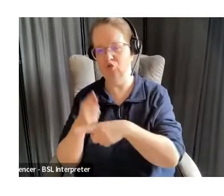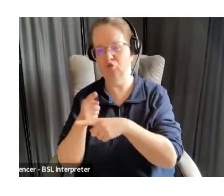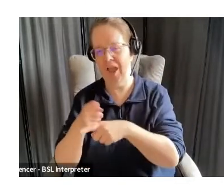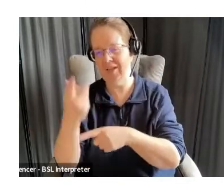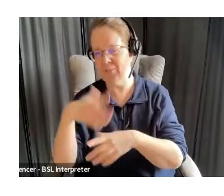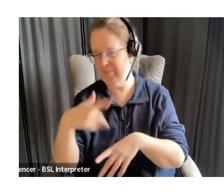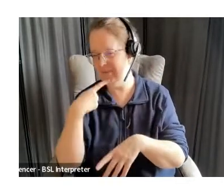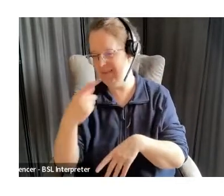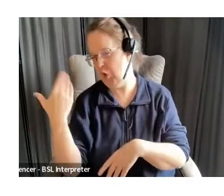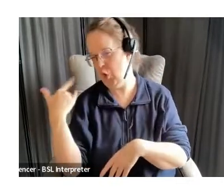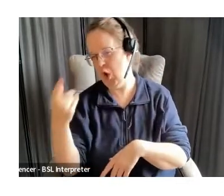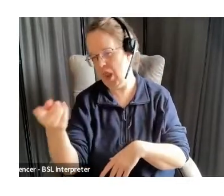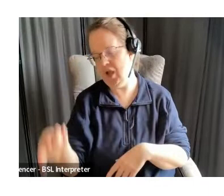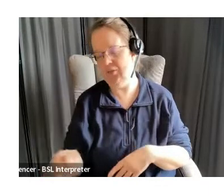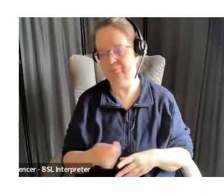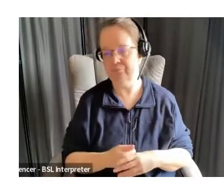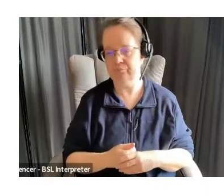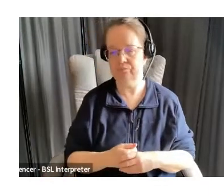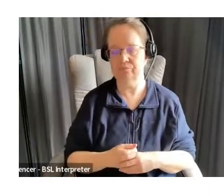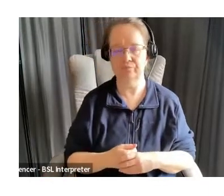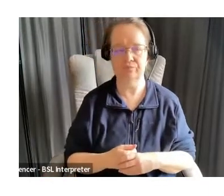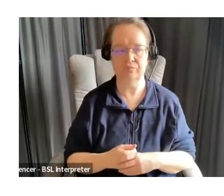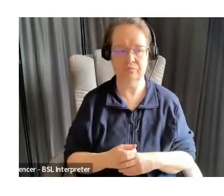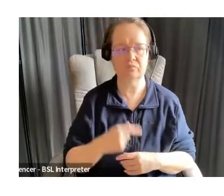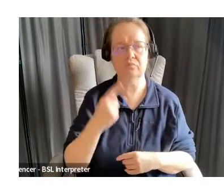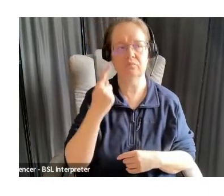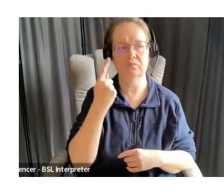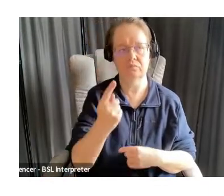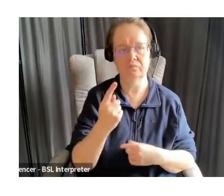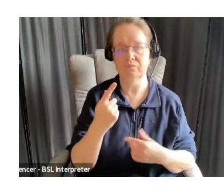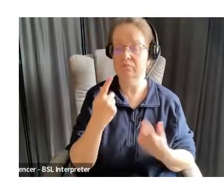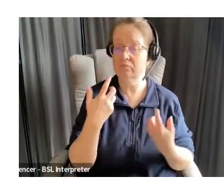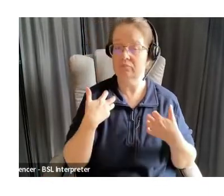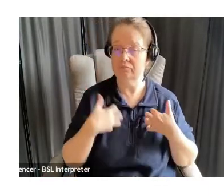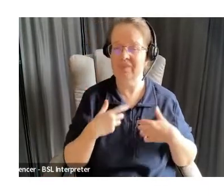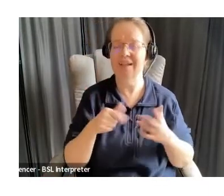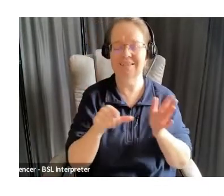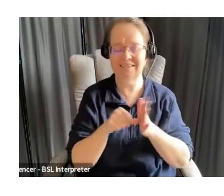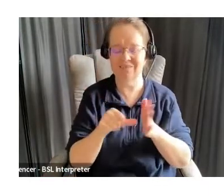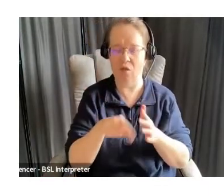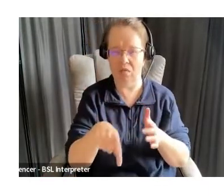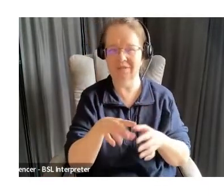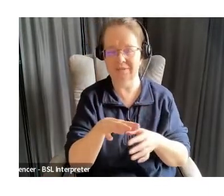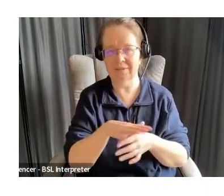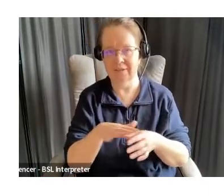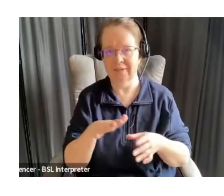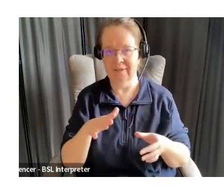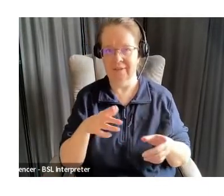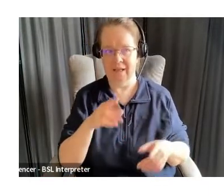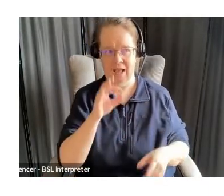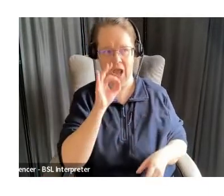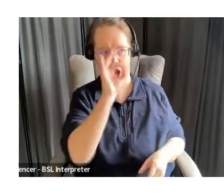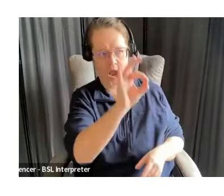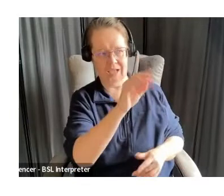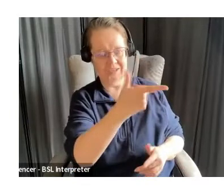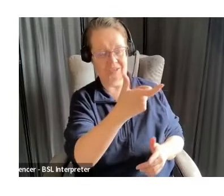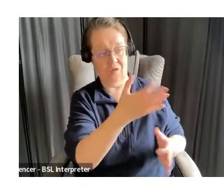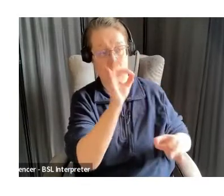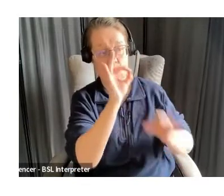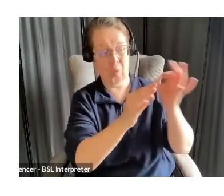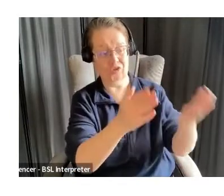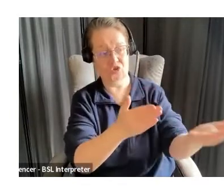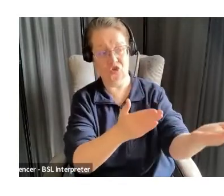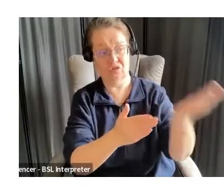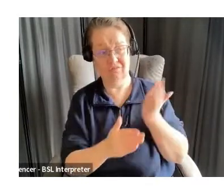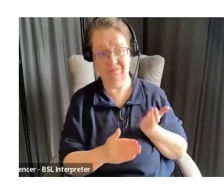box earlier. This is a really interesting one, and yes, it can be a really tricky one. Why are you asking for the questions? How